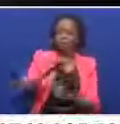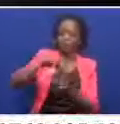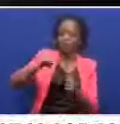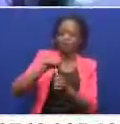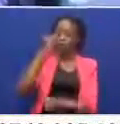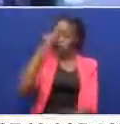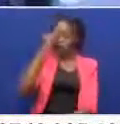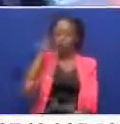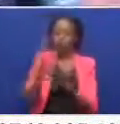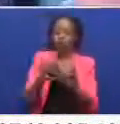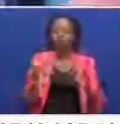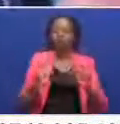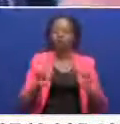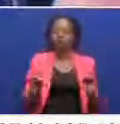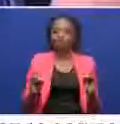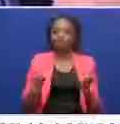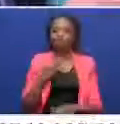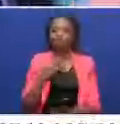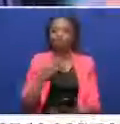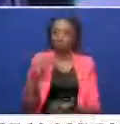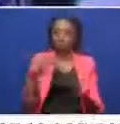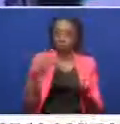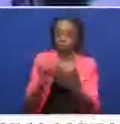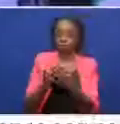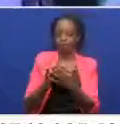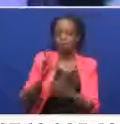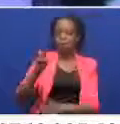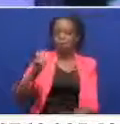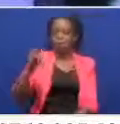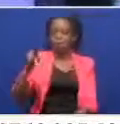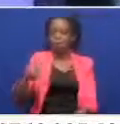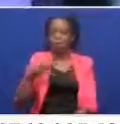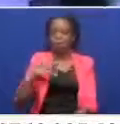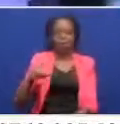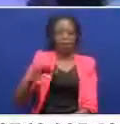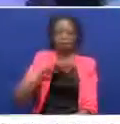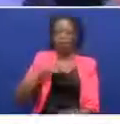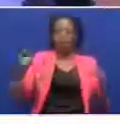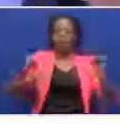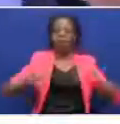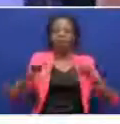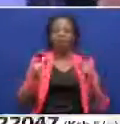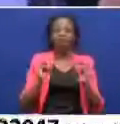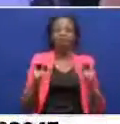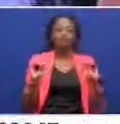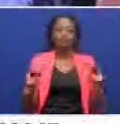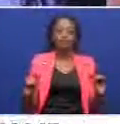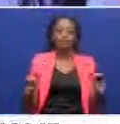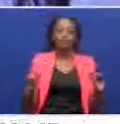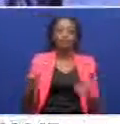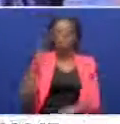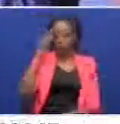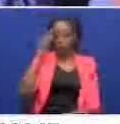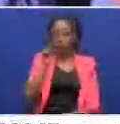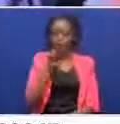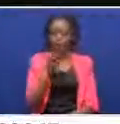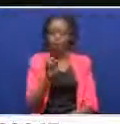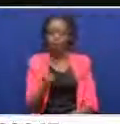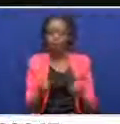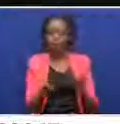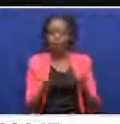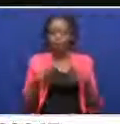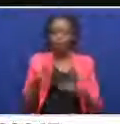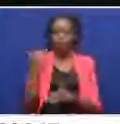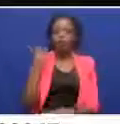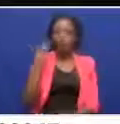they arrested him? Nataka washike mheshimiwa usiku, sisi wakazi wa Kapseret atukubaliane na hii maneno. Na hatujui hawa ni polisi ama hawa ni